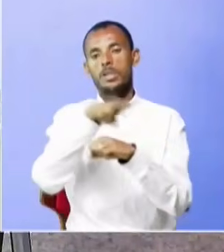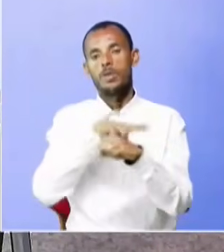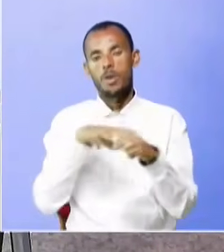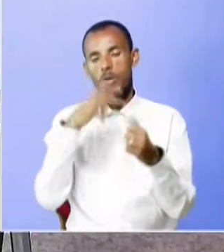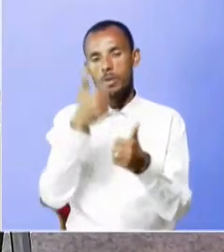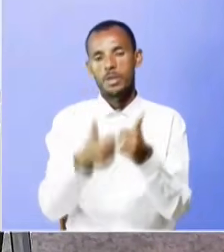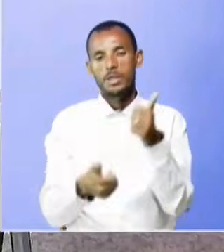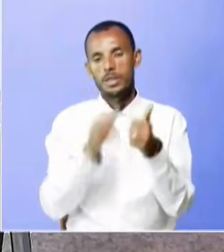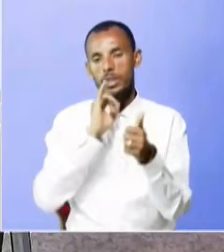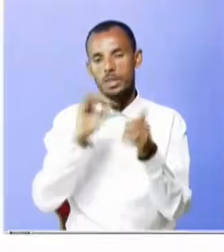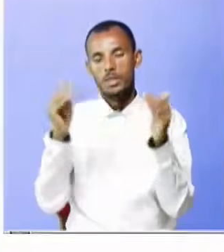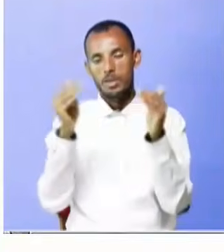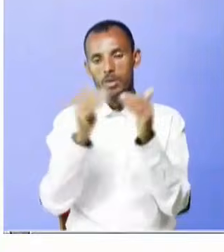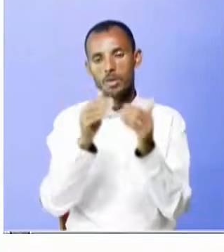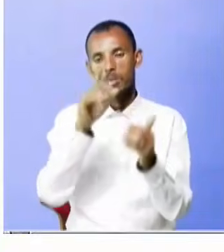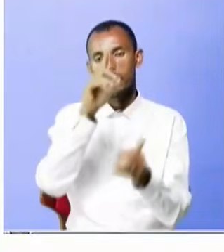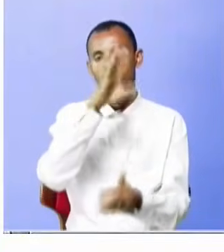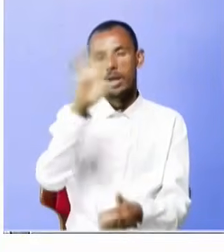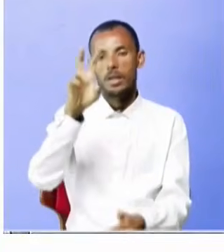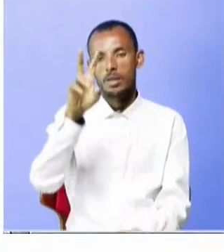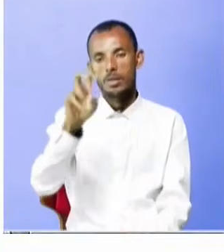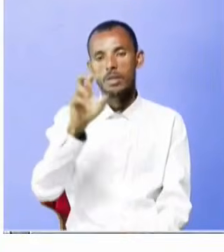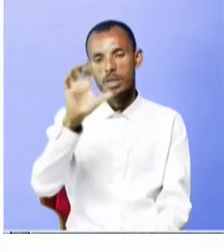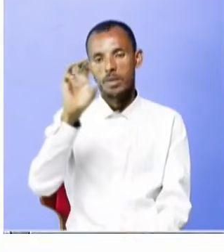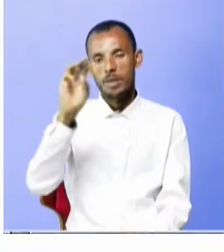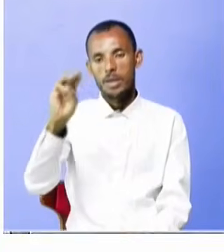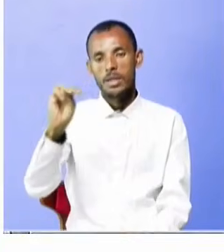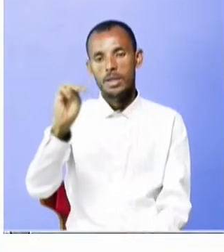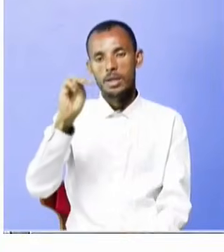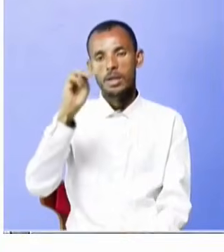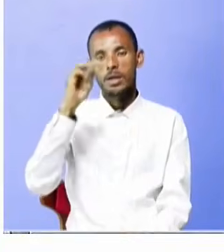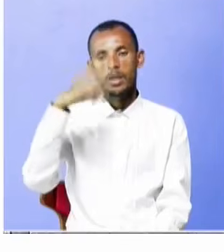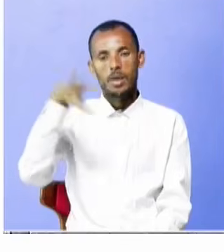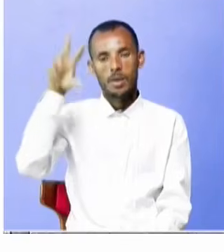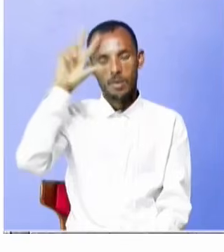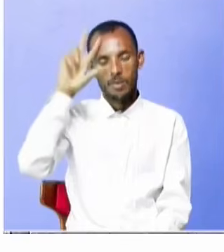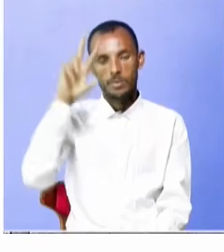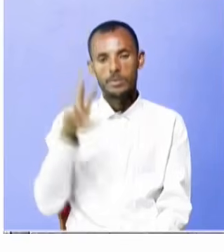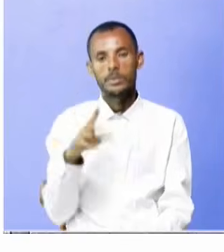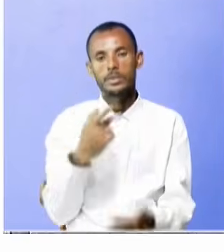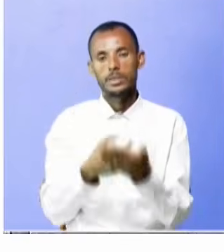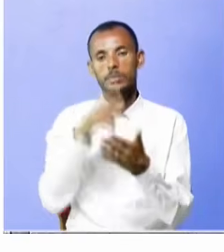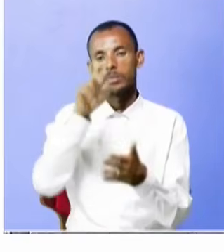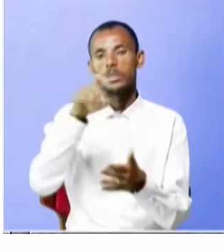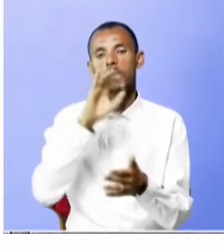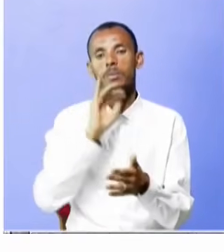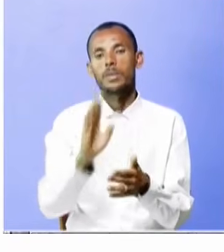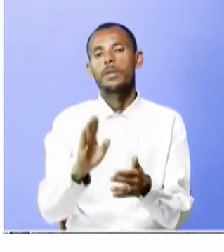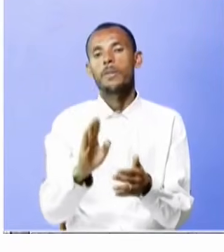is 120 centimeter cube. This must be